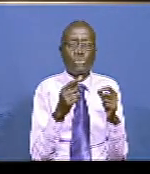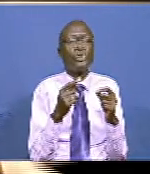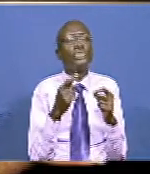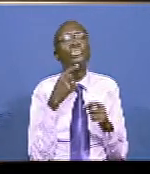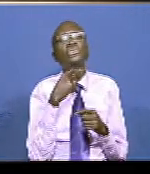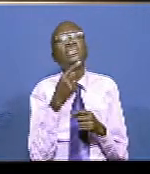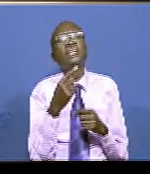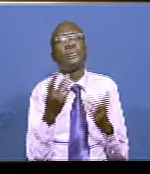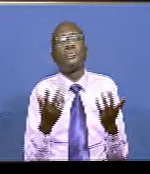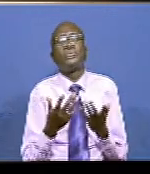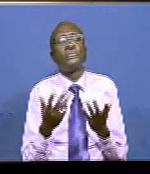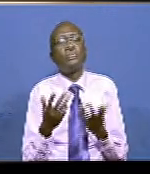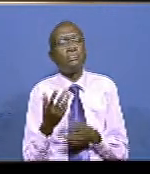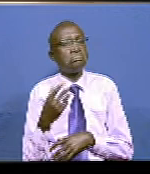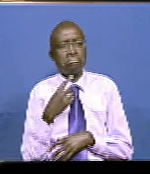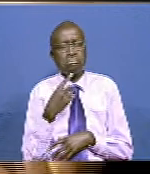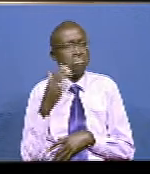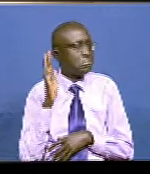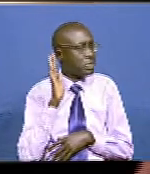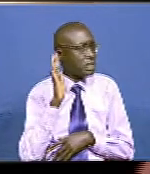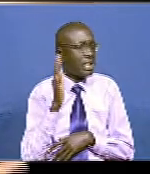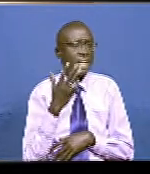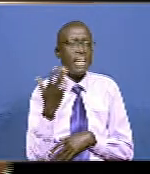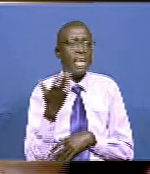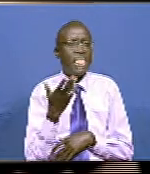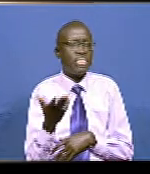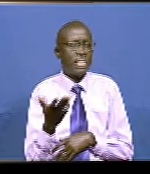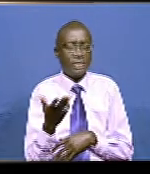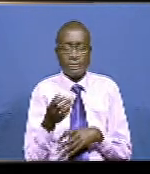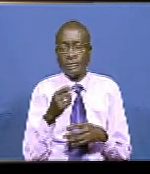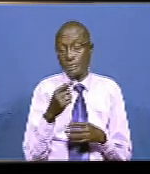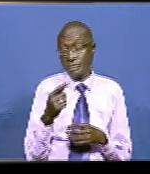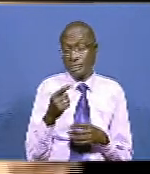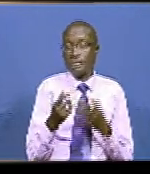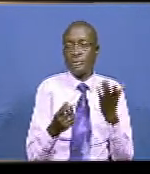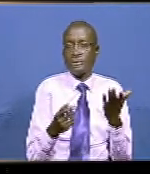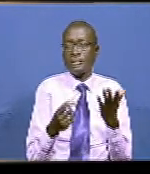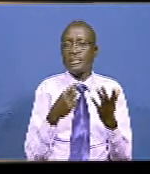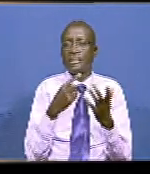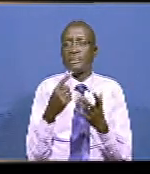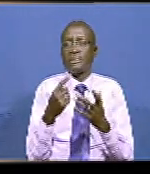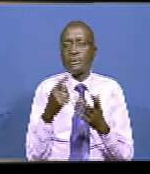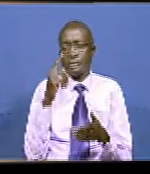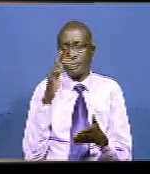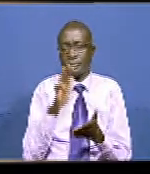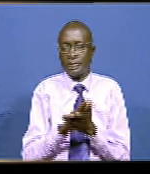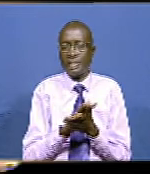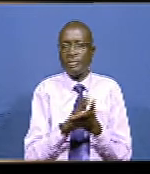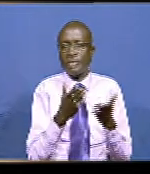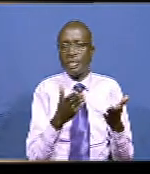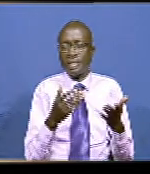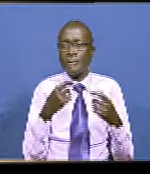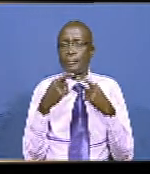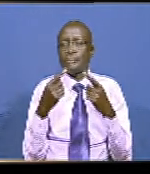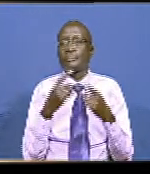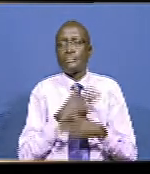got because yeah. we don't want to be celebrating something that is not there, you know, yeah, but yeah. I believe it's there. Yeah. Give us something.